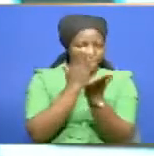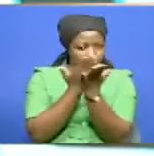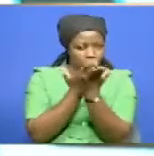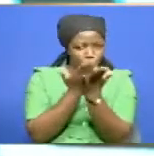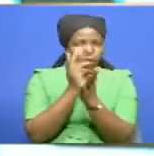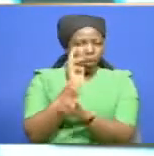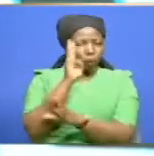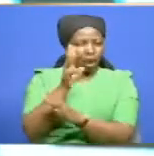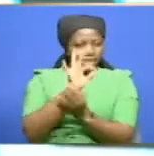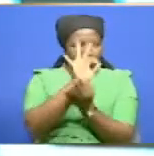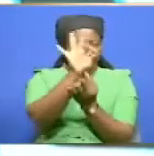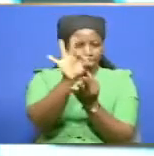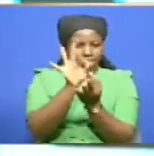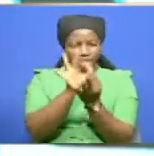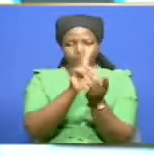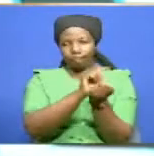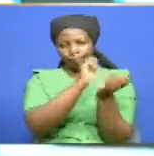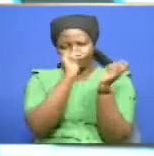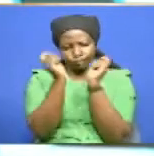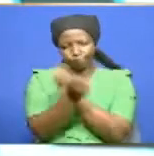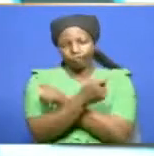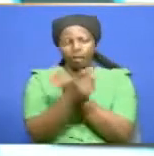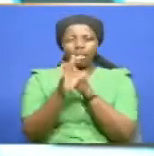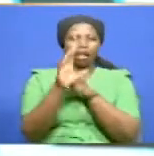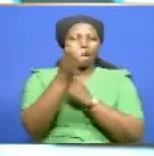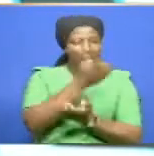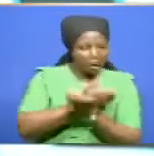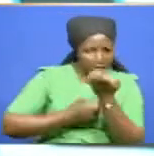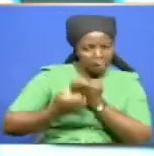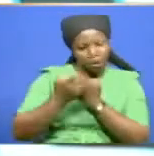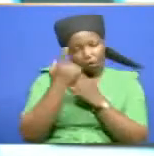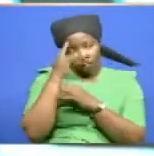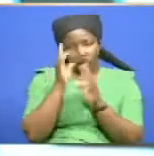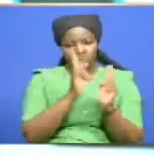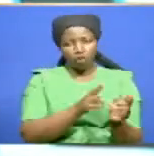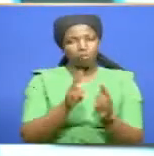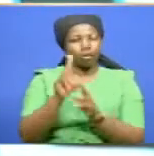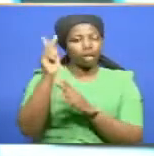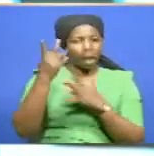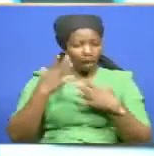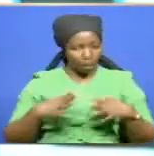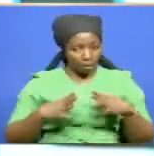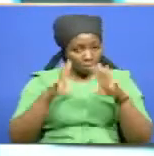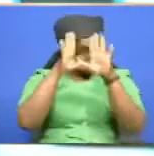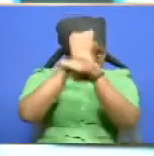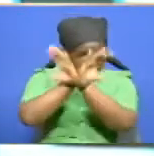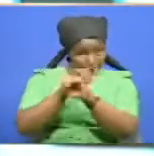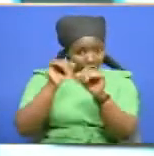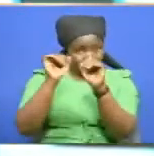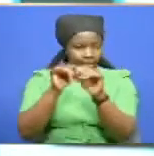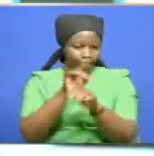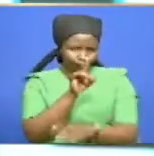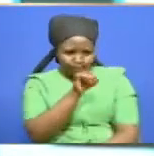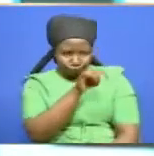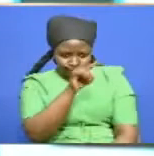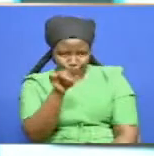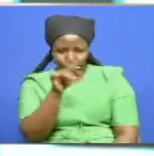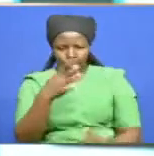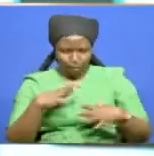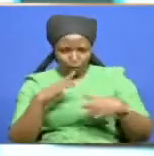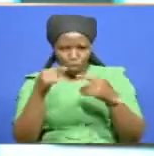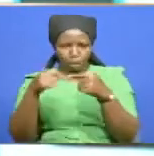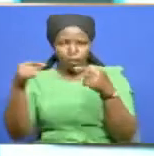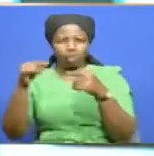will particularly transform the economic fortunes of ordinary Kenyans. The head of state faulted opponents of the